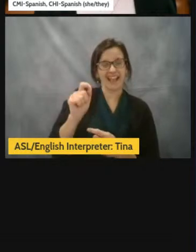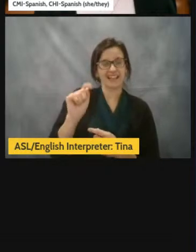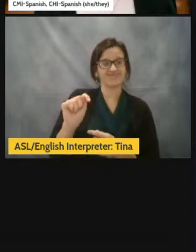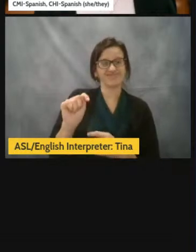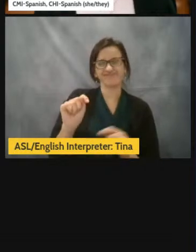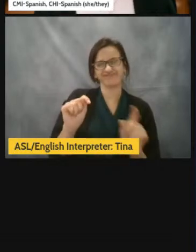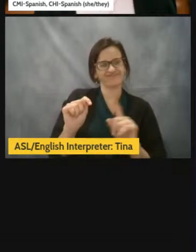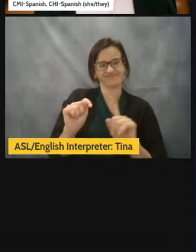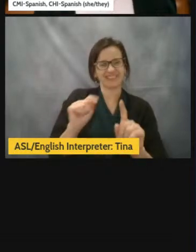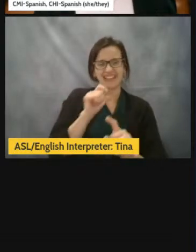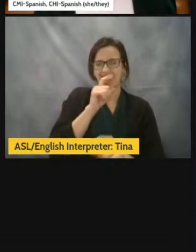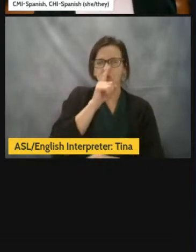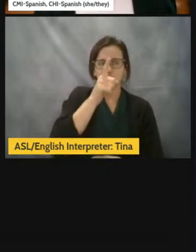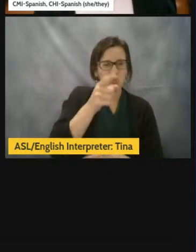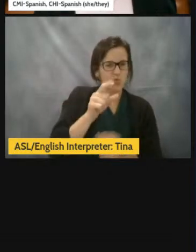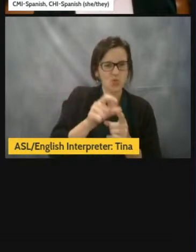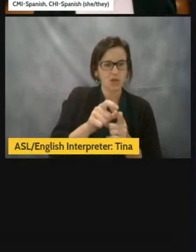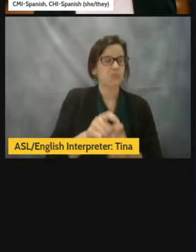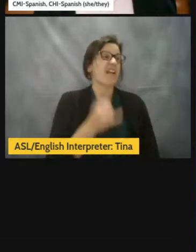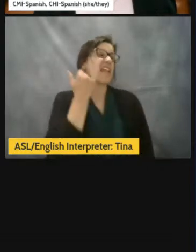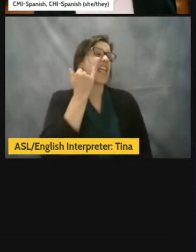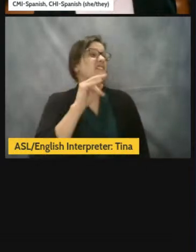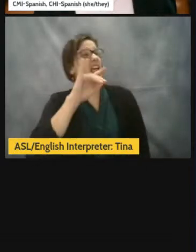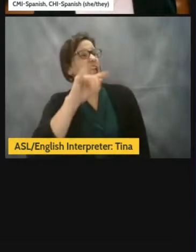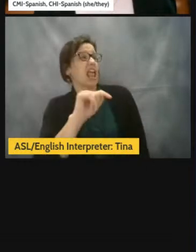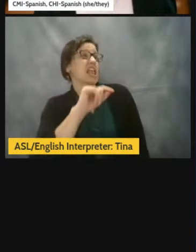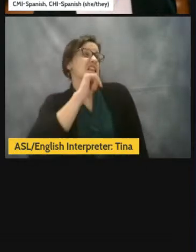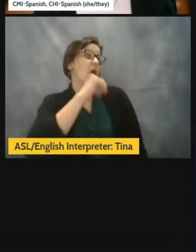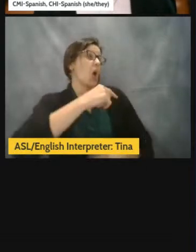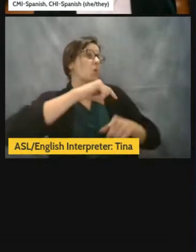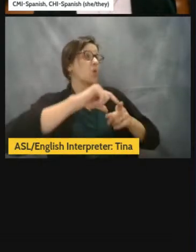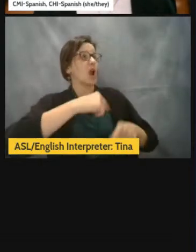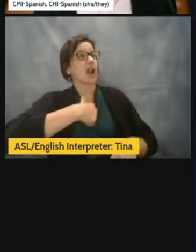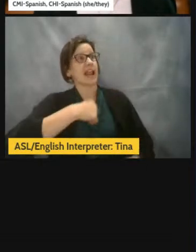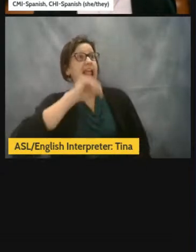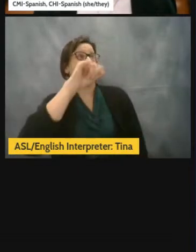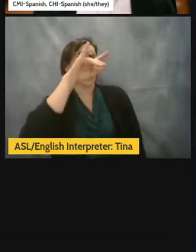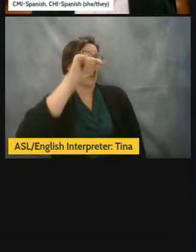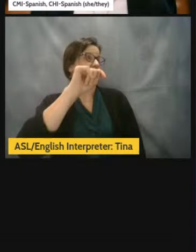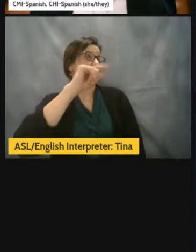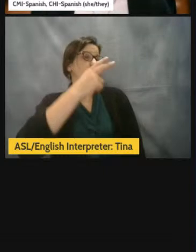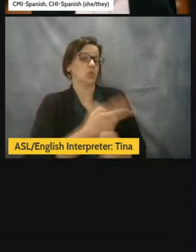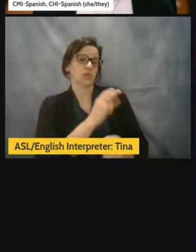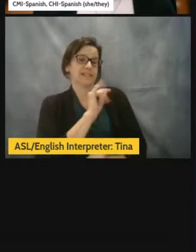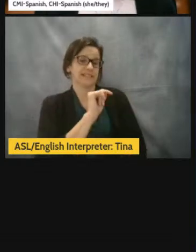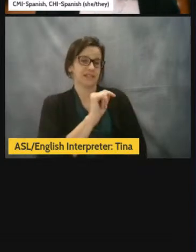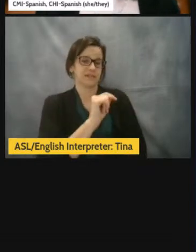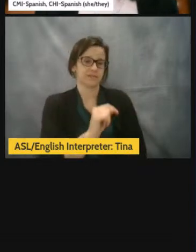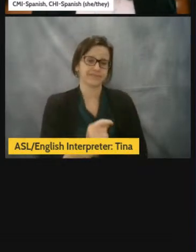would respond, well, if ain't a word, then I ain't gonna use it.